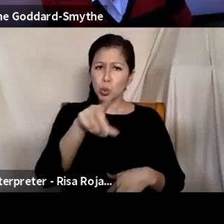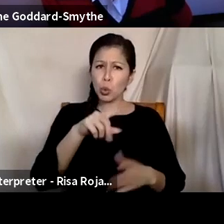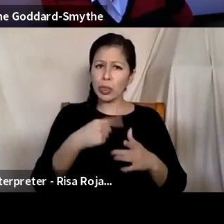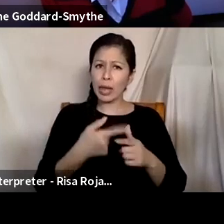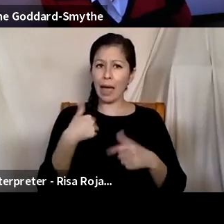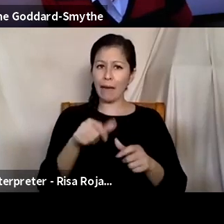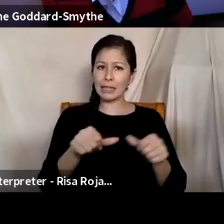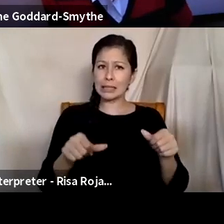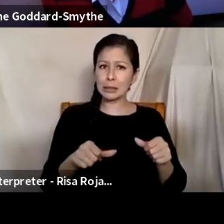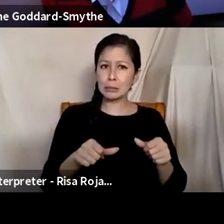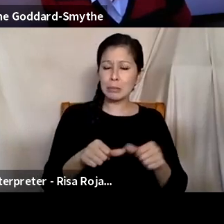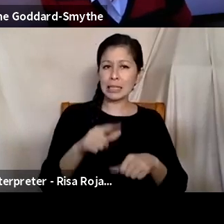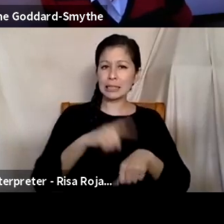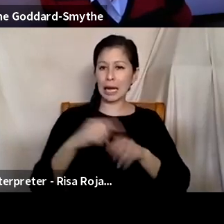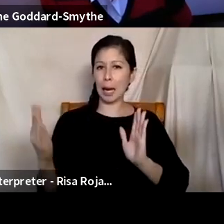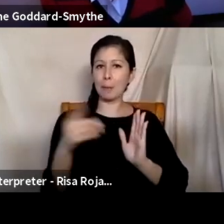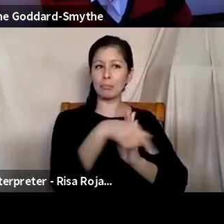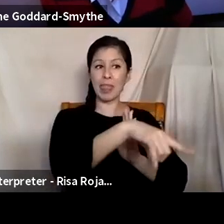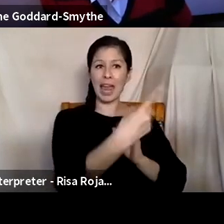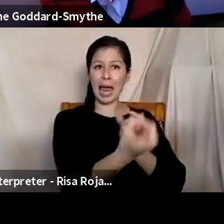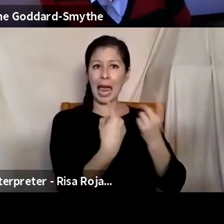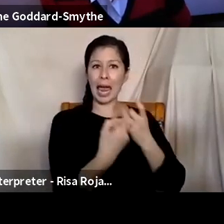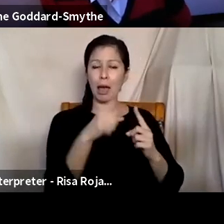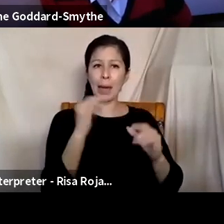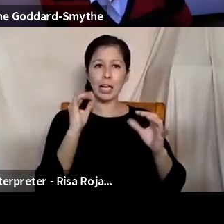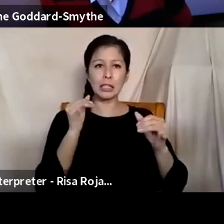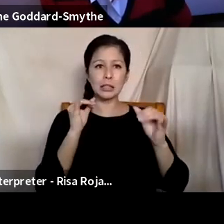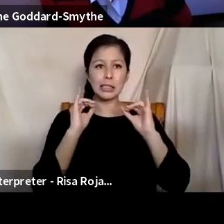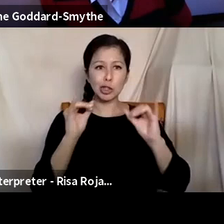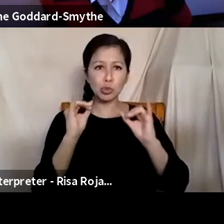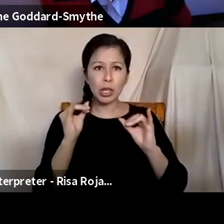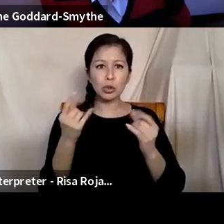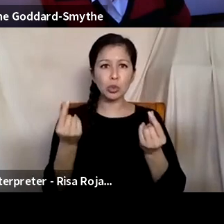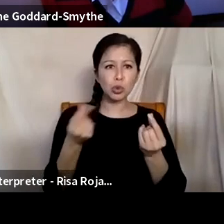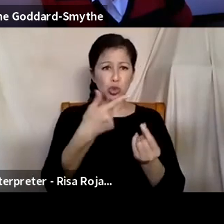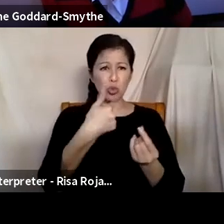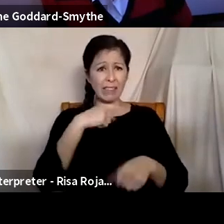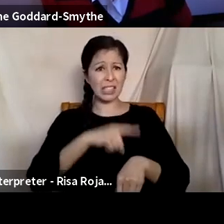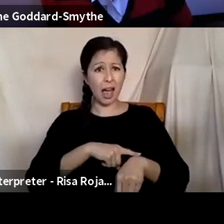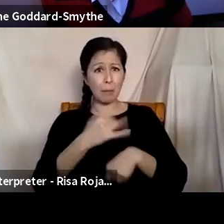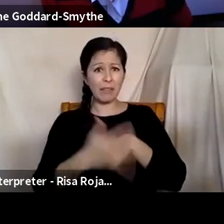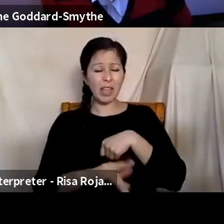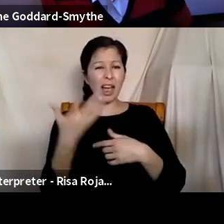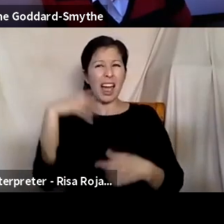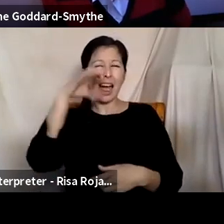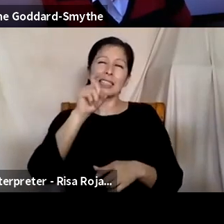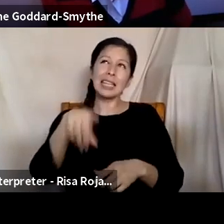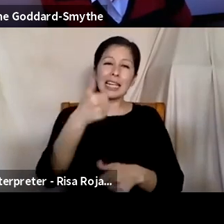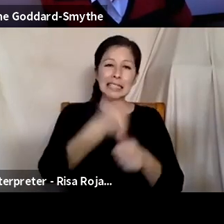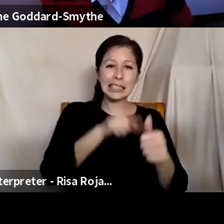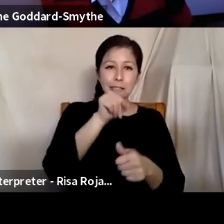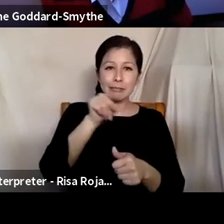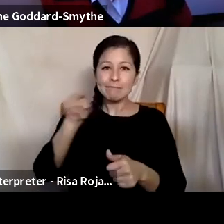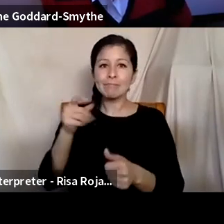a space of time where they can ask questions about the instructions? Do you have that kind of time frame? Like what kind of time? I guess I should ask each one of